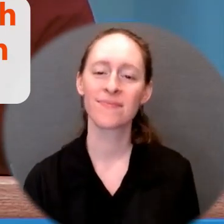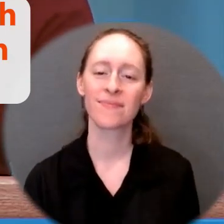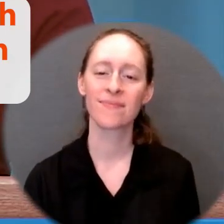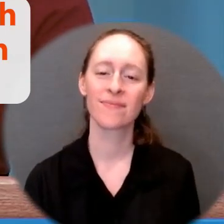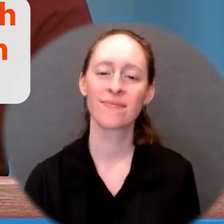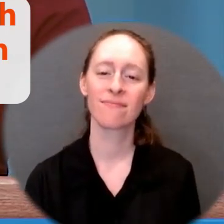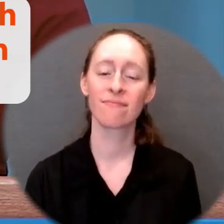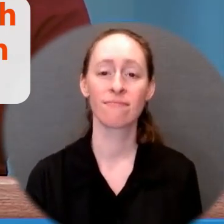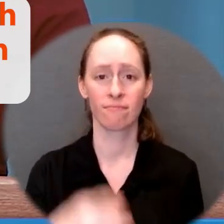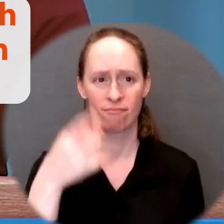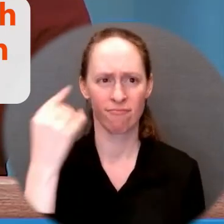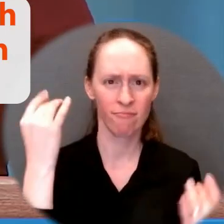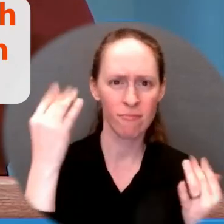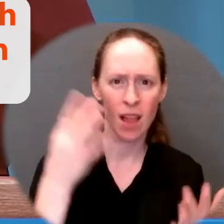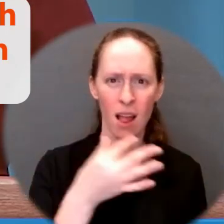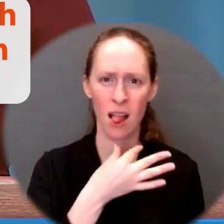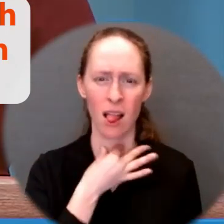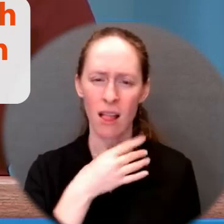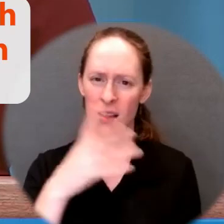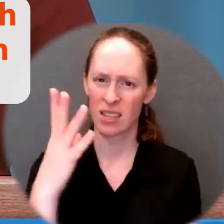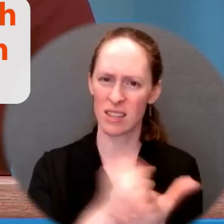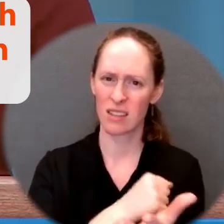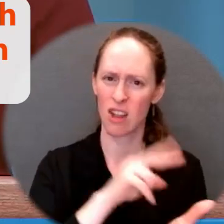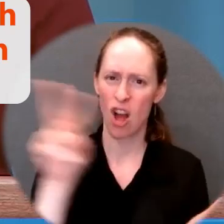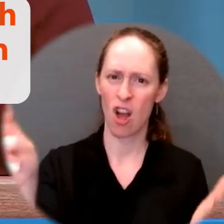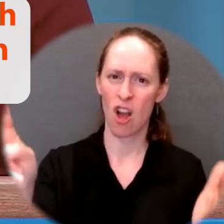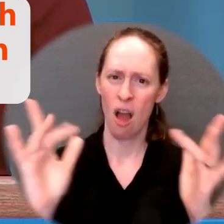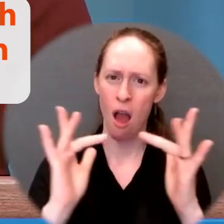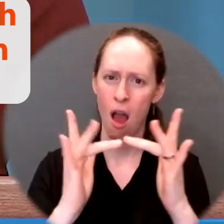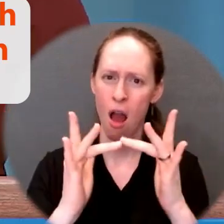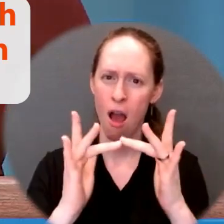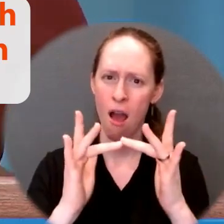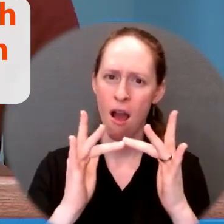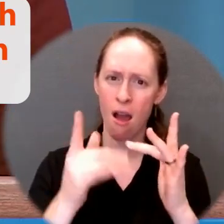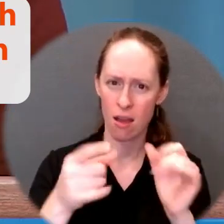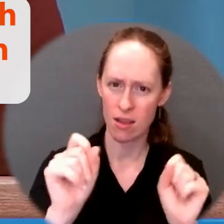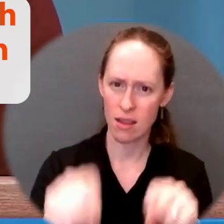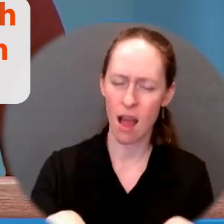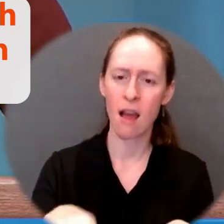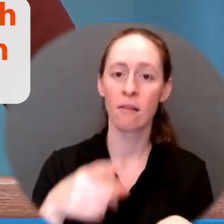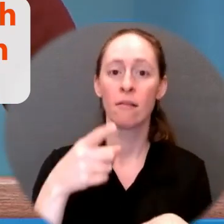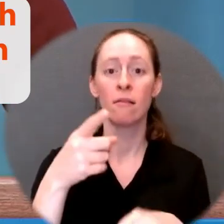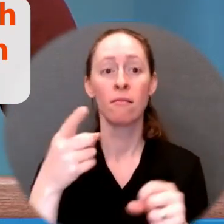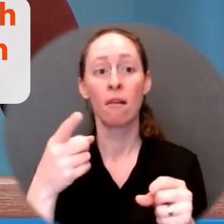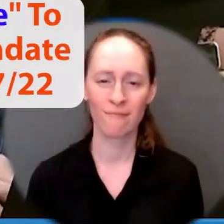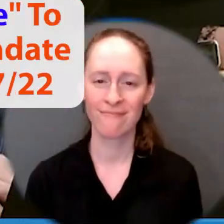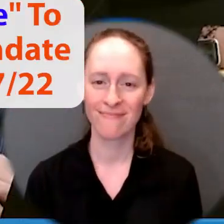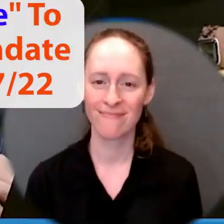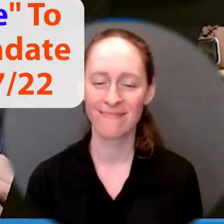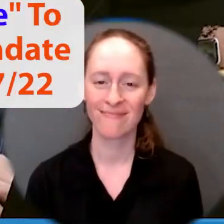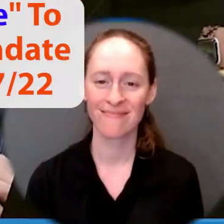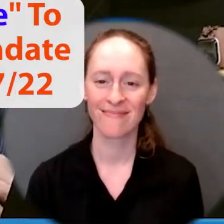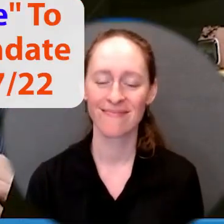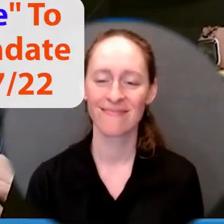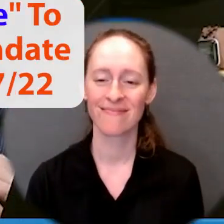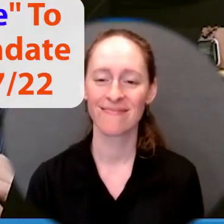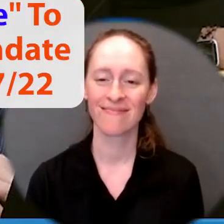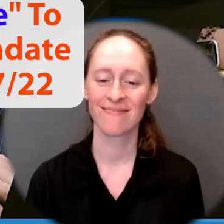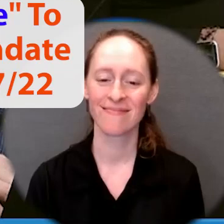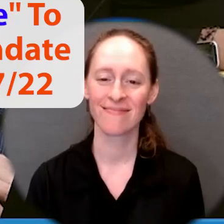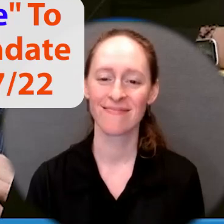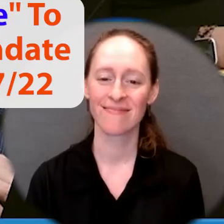insurance or those who need to renew it for 2023 should go to HealthCare.gov. On the National